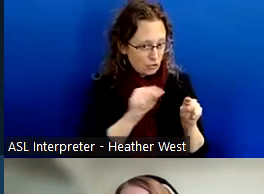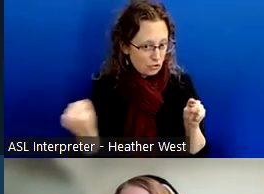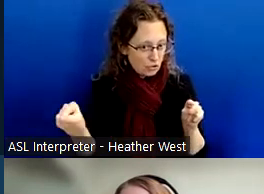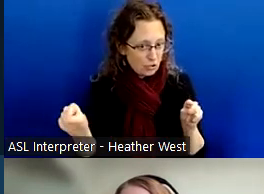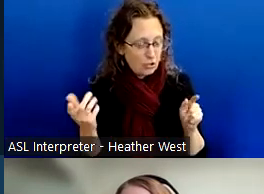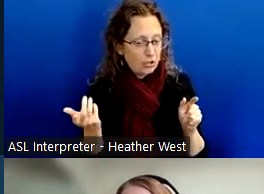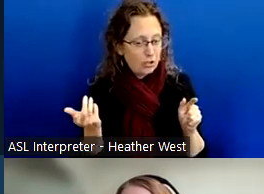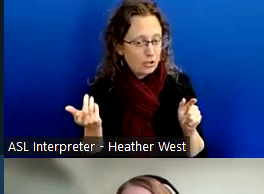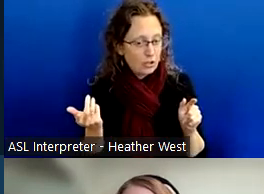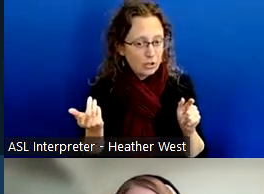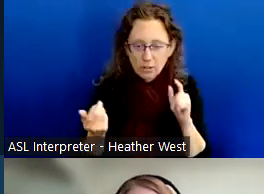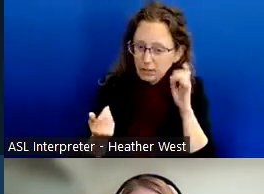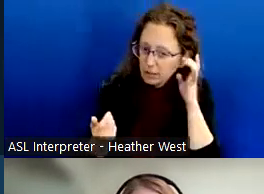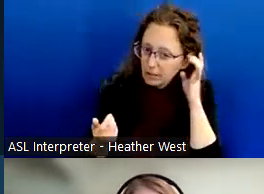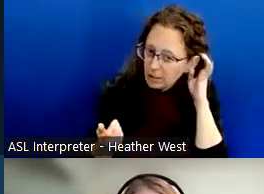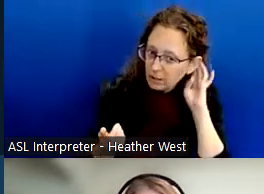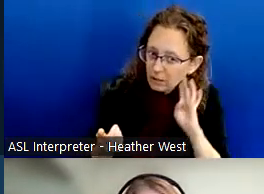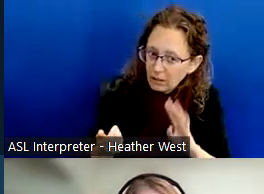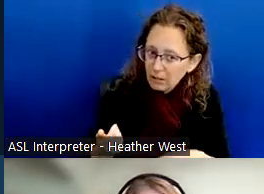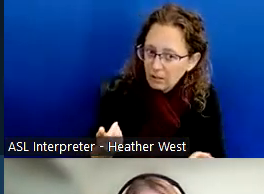if everyone were to apply?